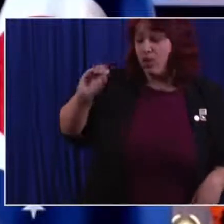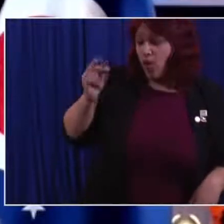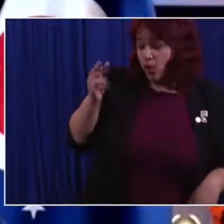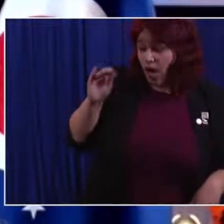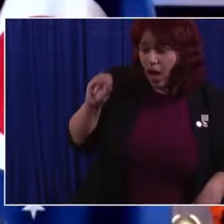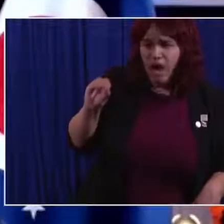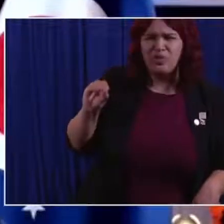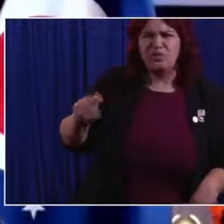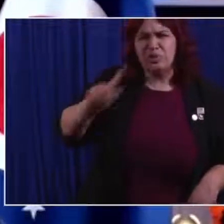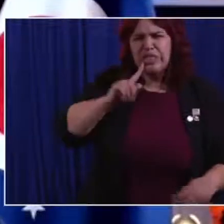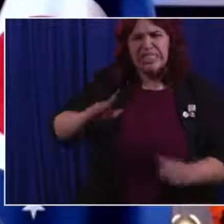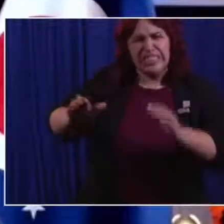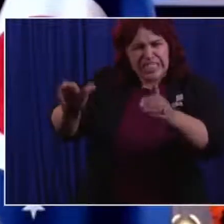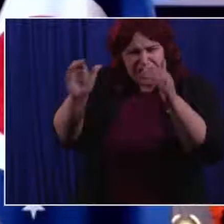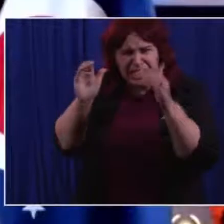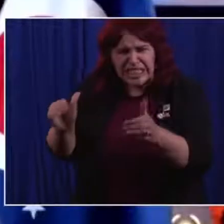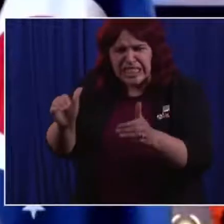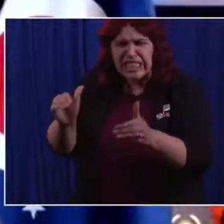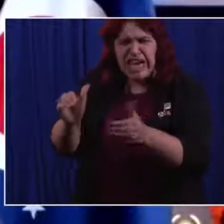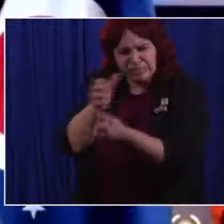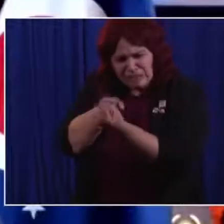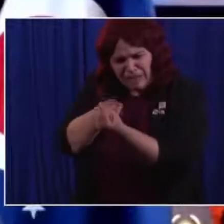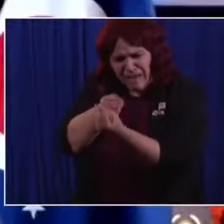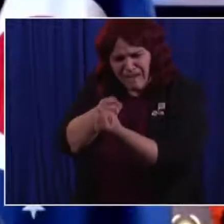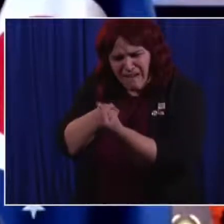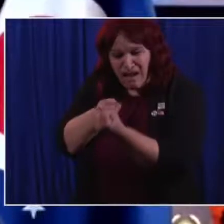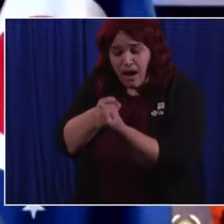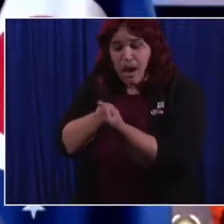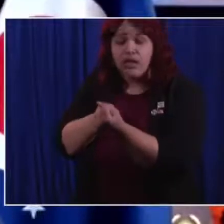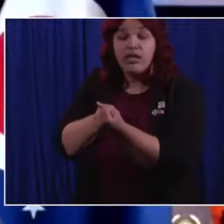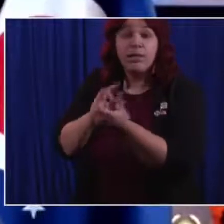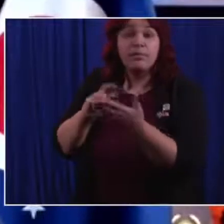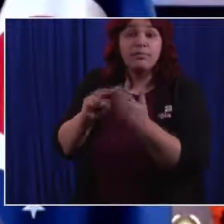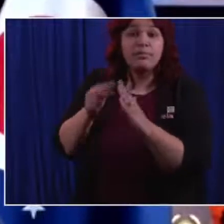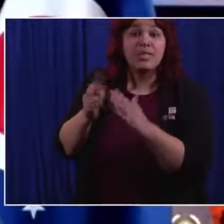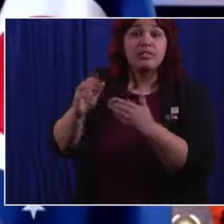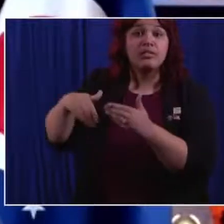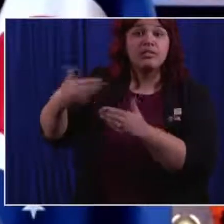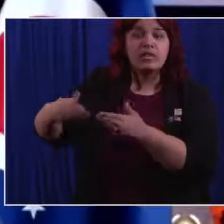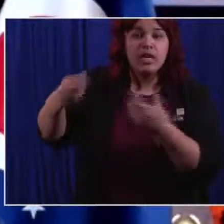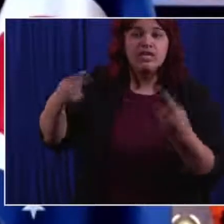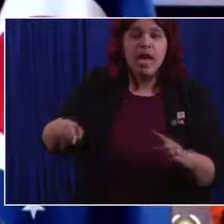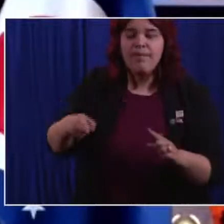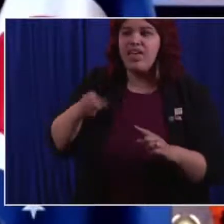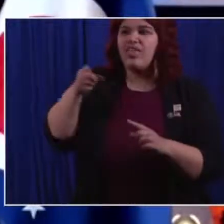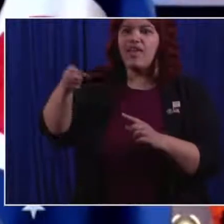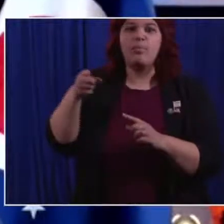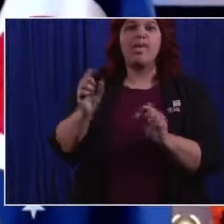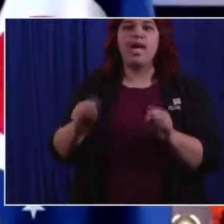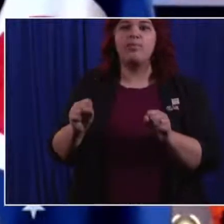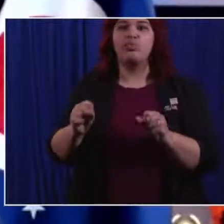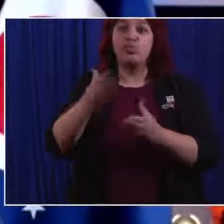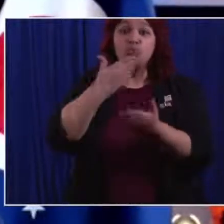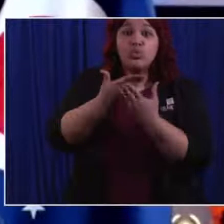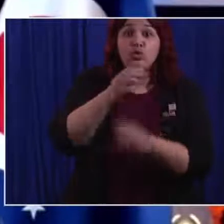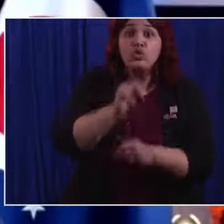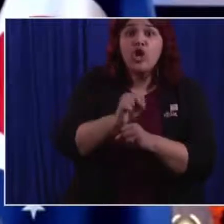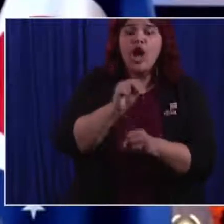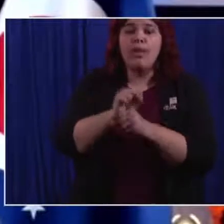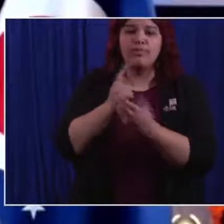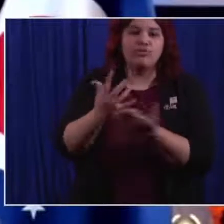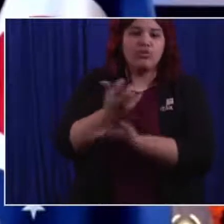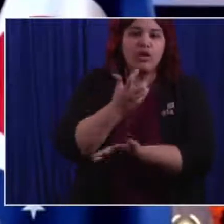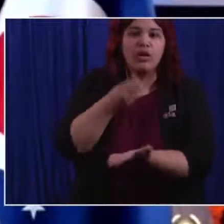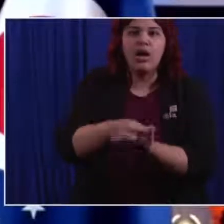students better than they're being helped in other places, it's going to help them earn more over the course of their lives. It's going to help them get ahead. It's going to help our state be